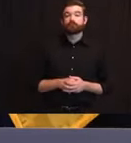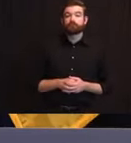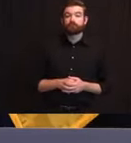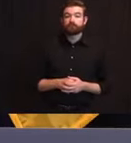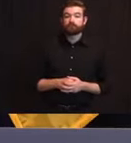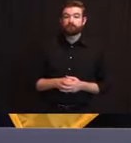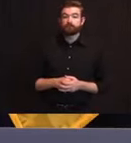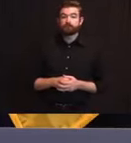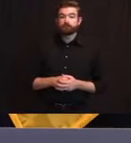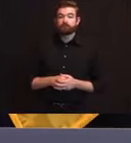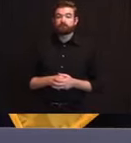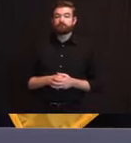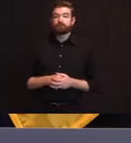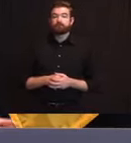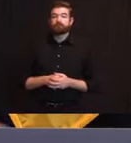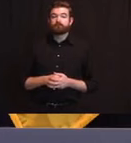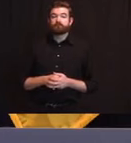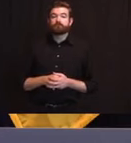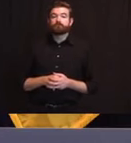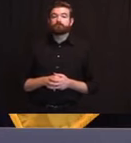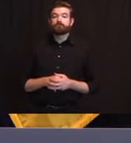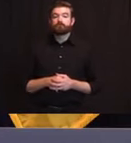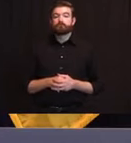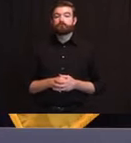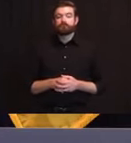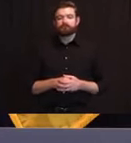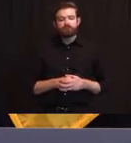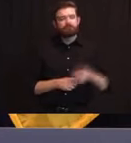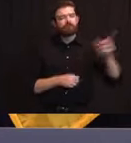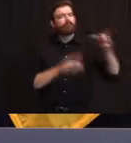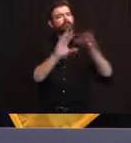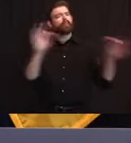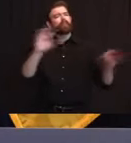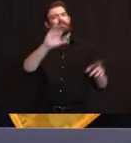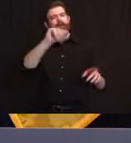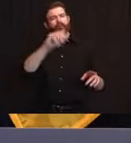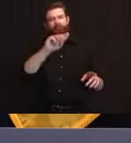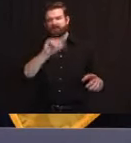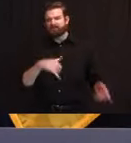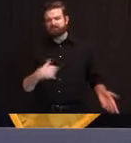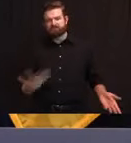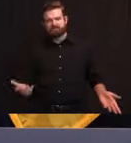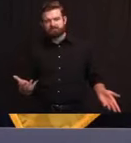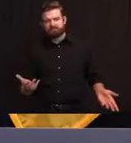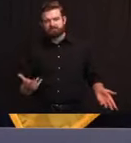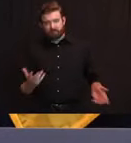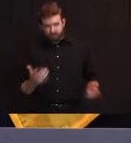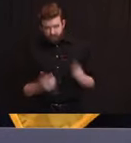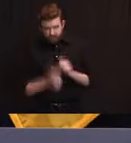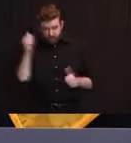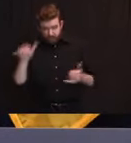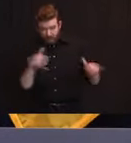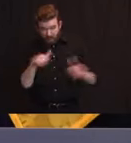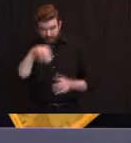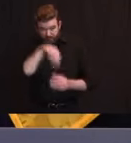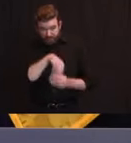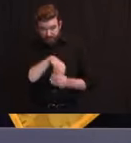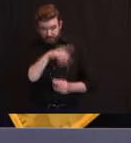particulars on the Cape May house share, but I believe that was largely indoors, and I just want to maybe use that as a